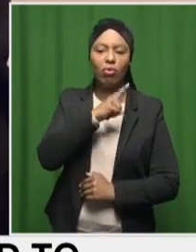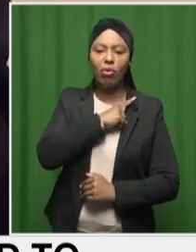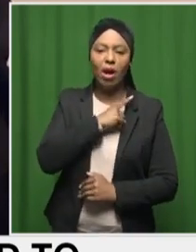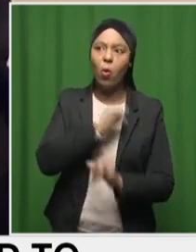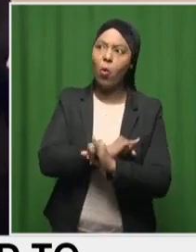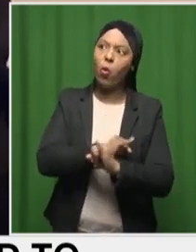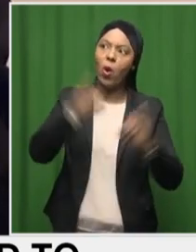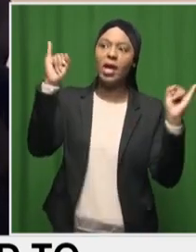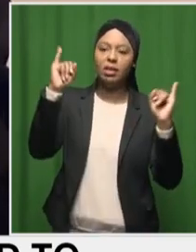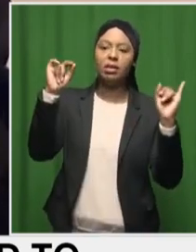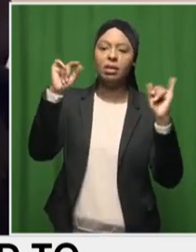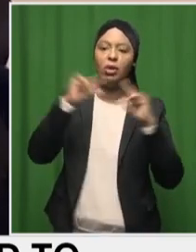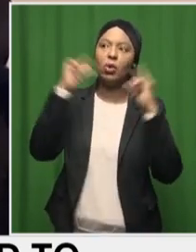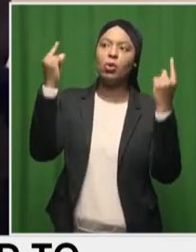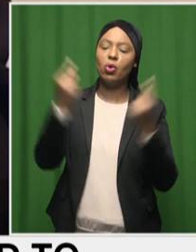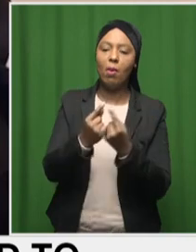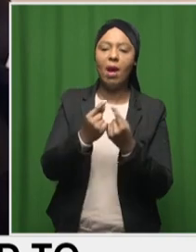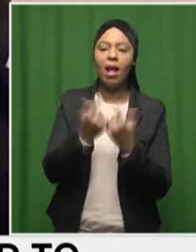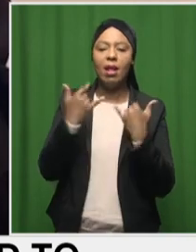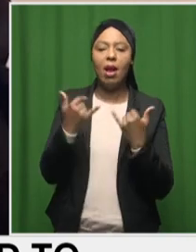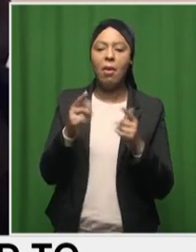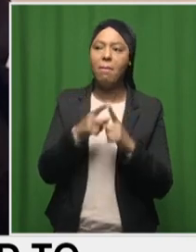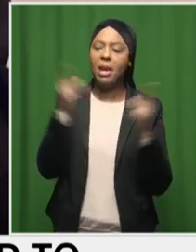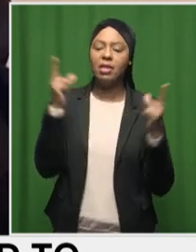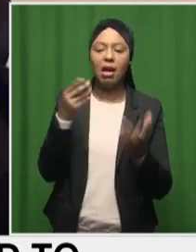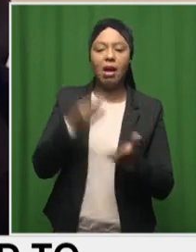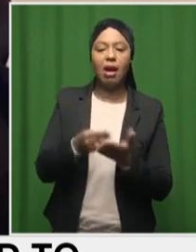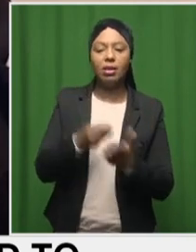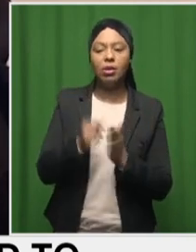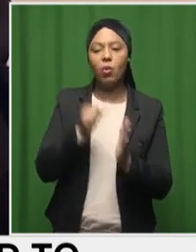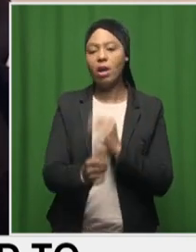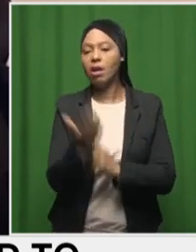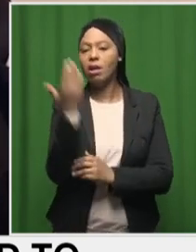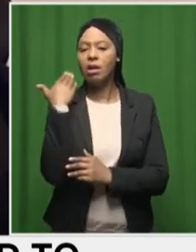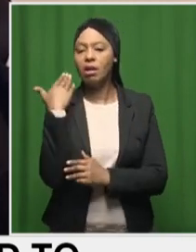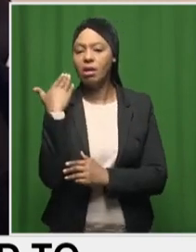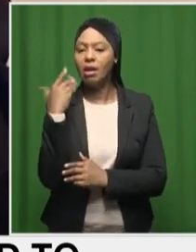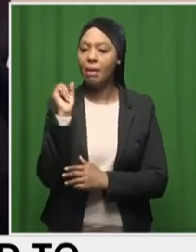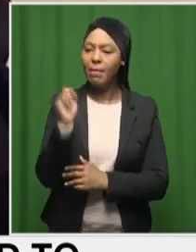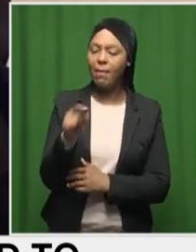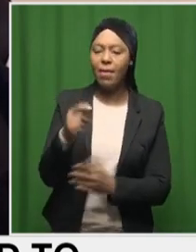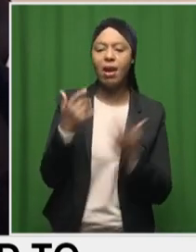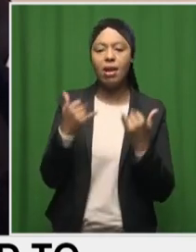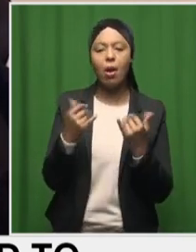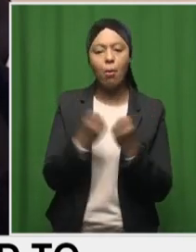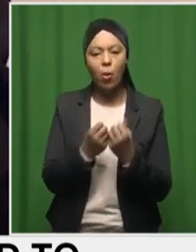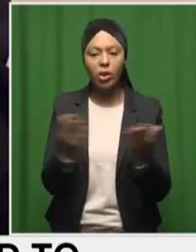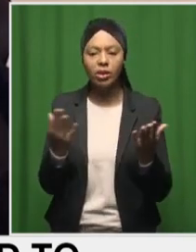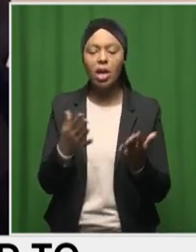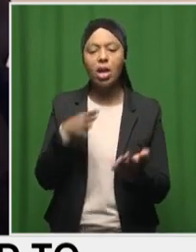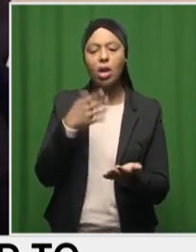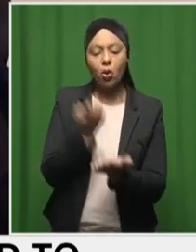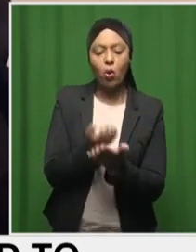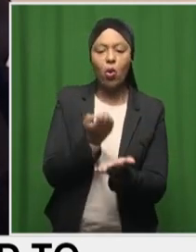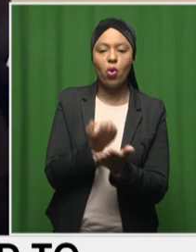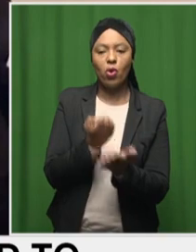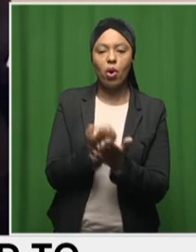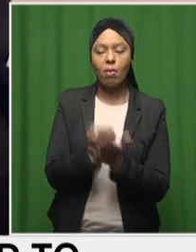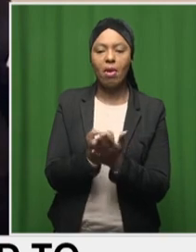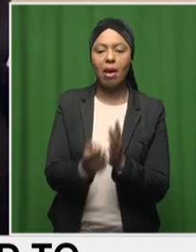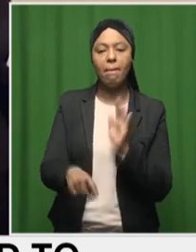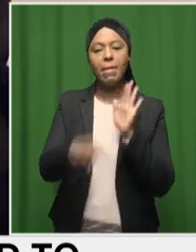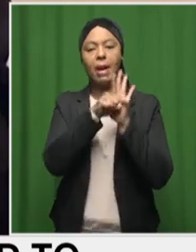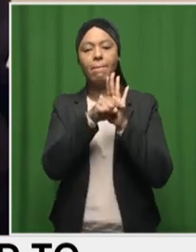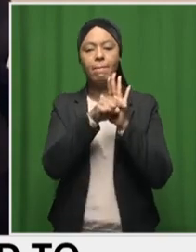most global and major currencies last week. I mean, this, of course, creates a much bleaker economic outlook. So, you know, we've